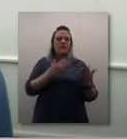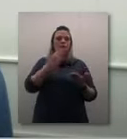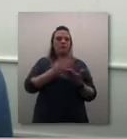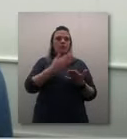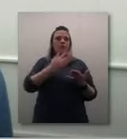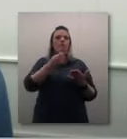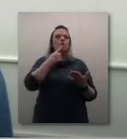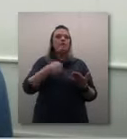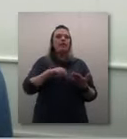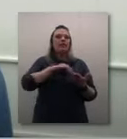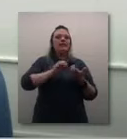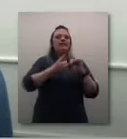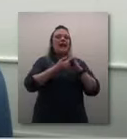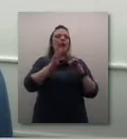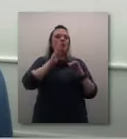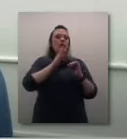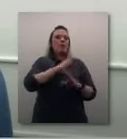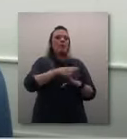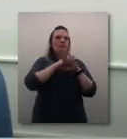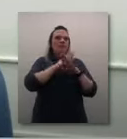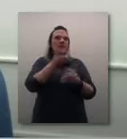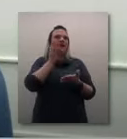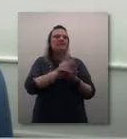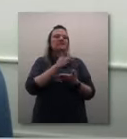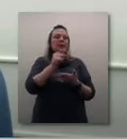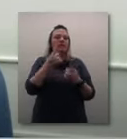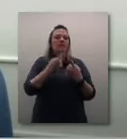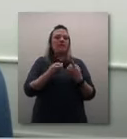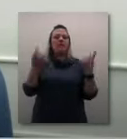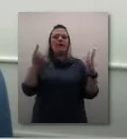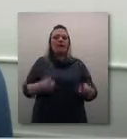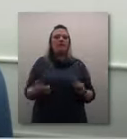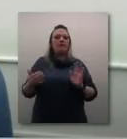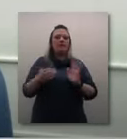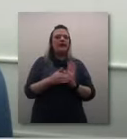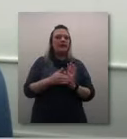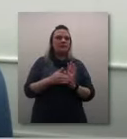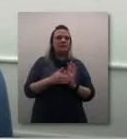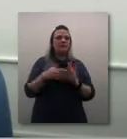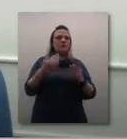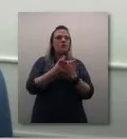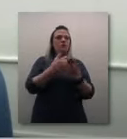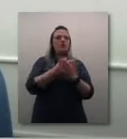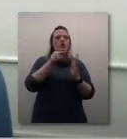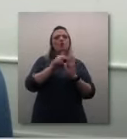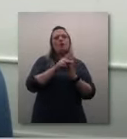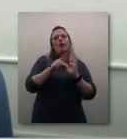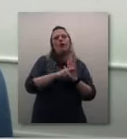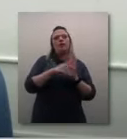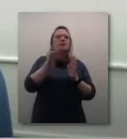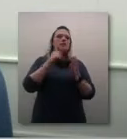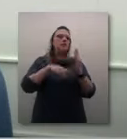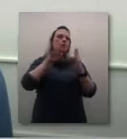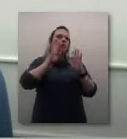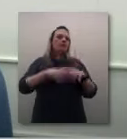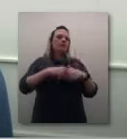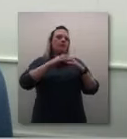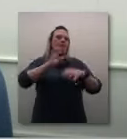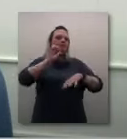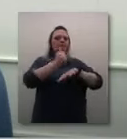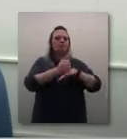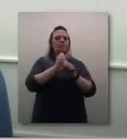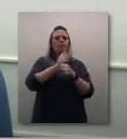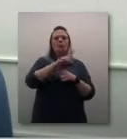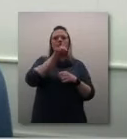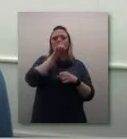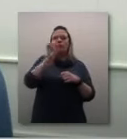are they going to prevent this from recurring, and what new policies they will be putting in place to ensure that